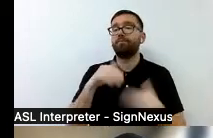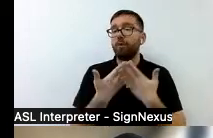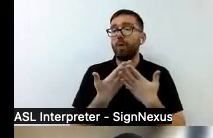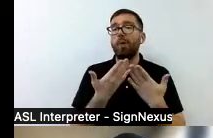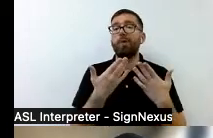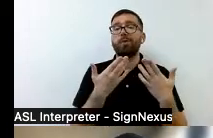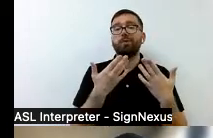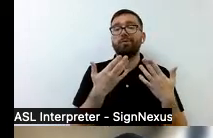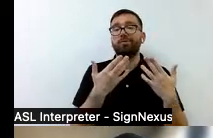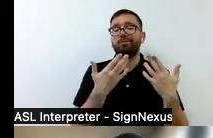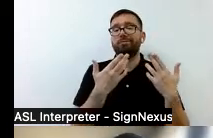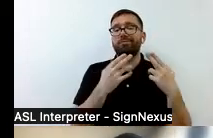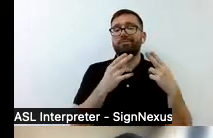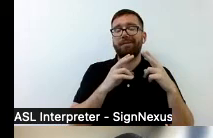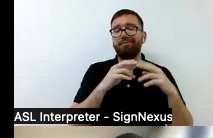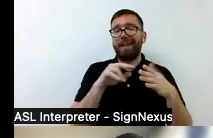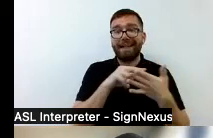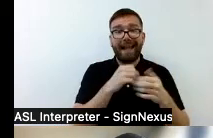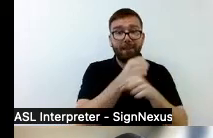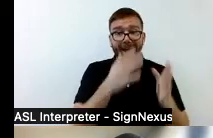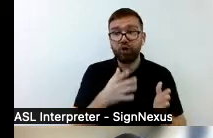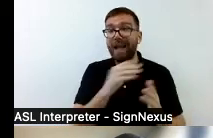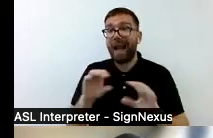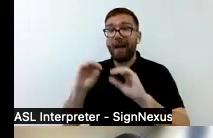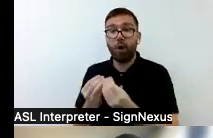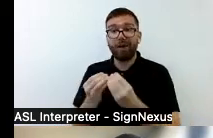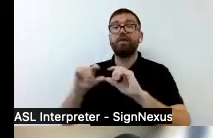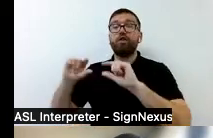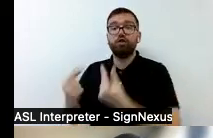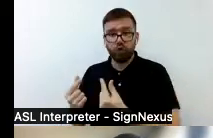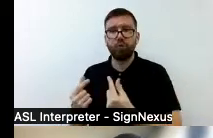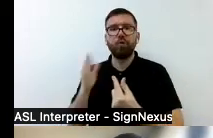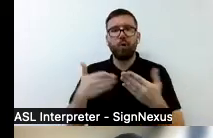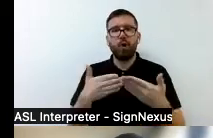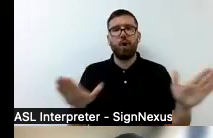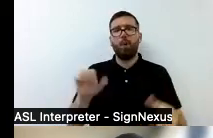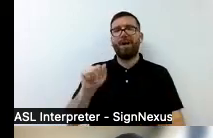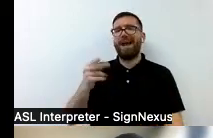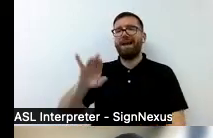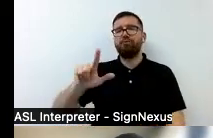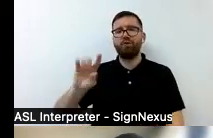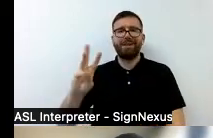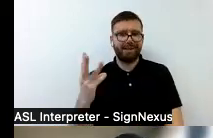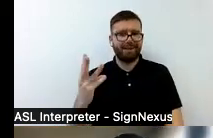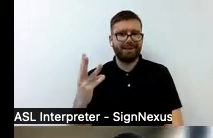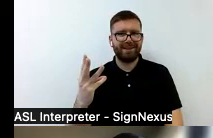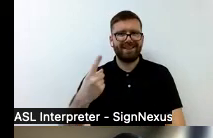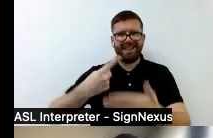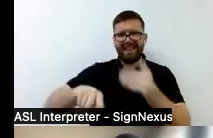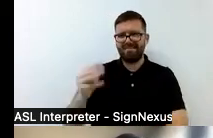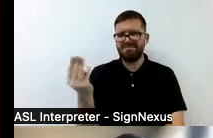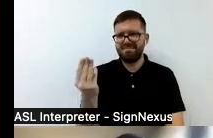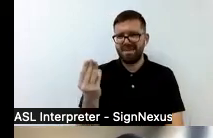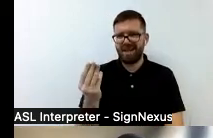and groups will open on this Wednesday, April 6th, and we will host a webinar next Monday at